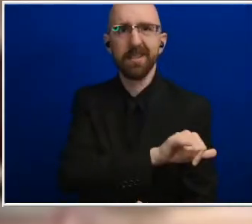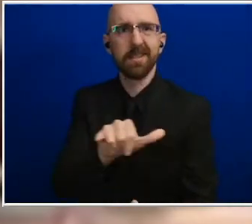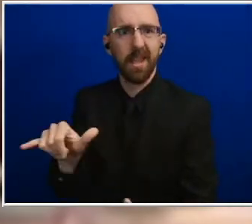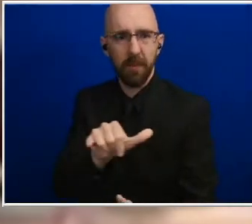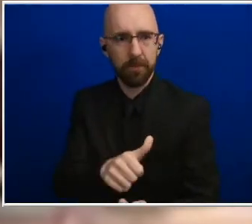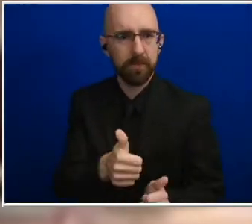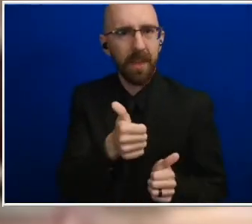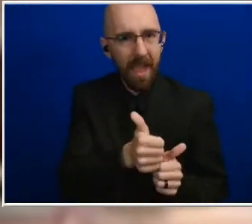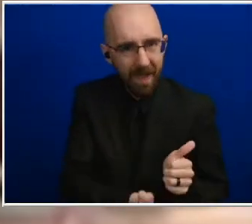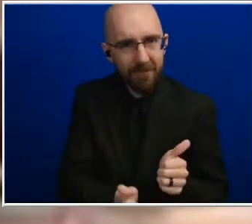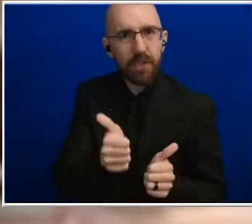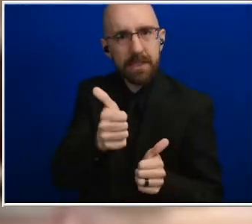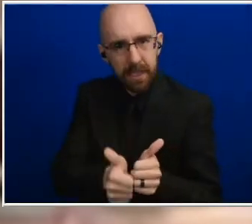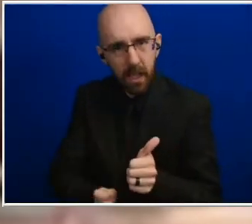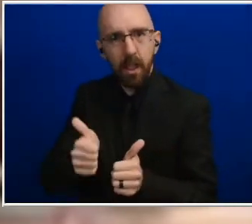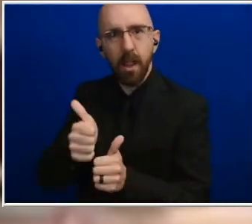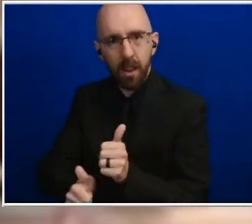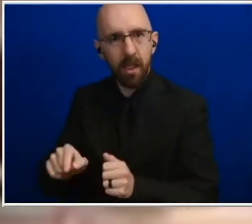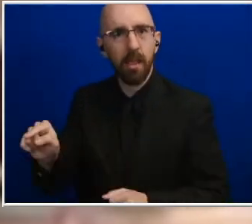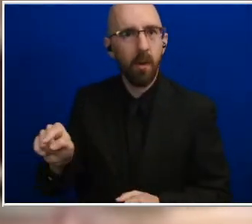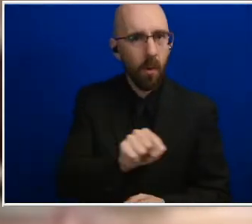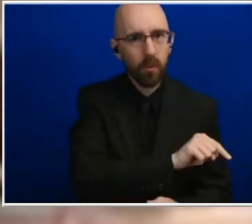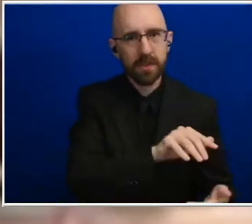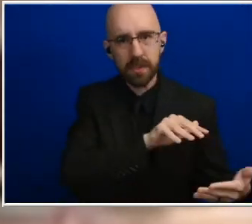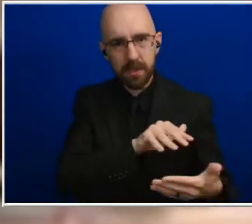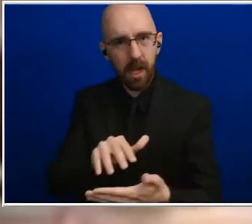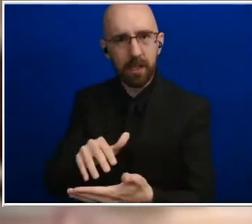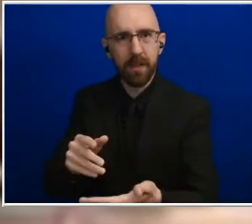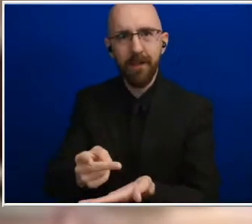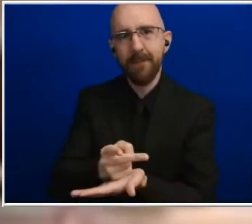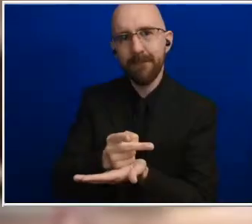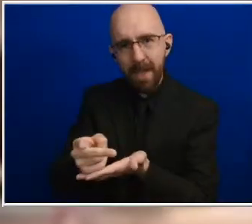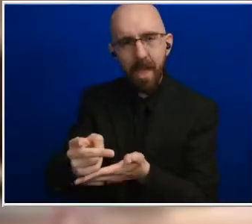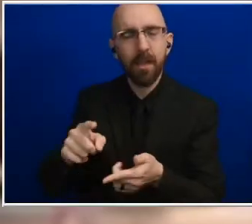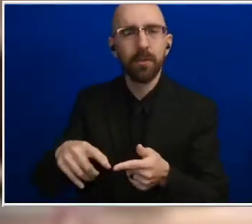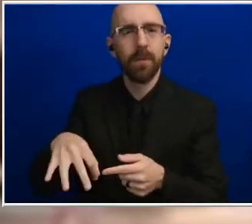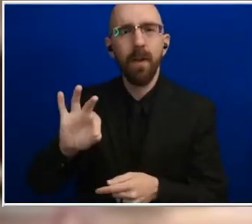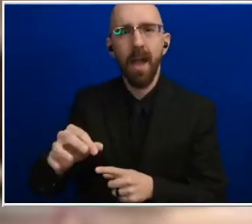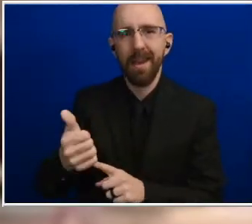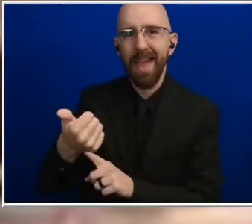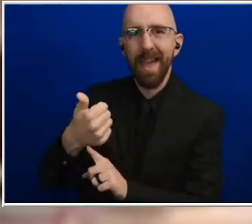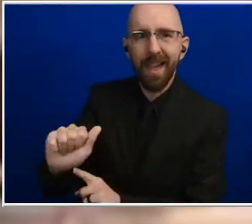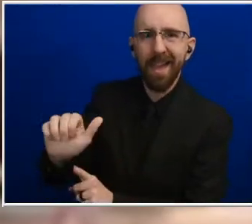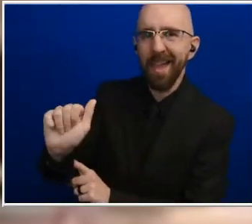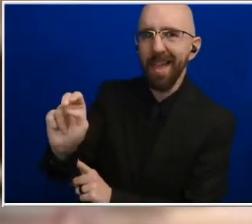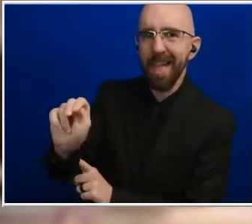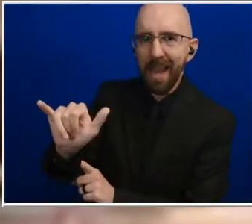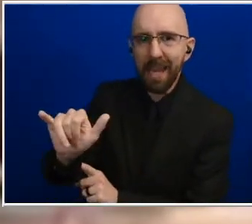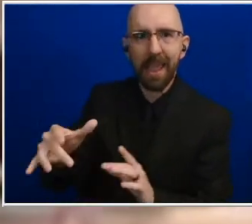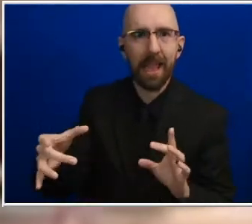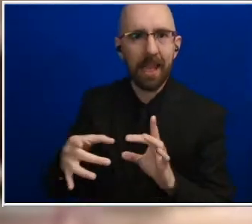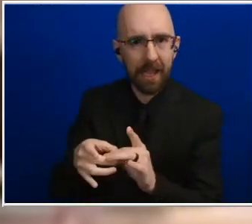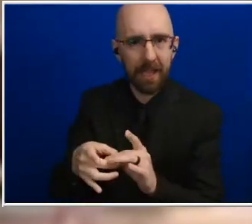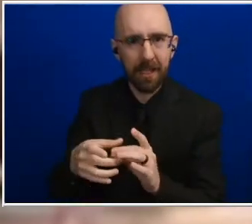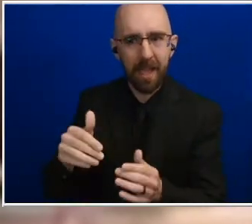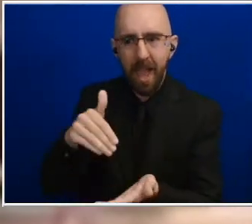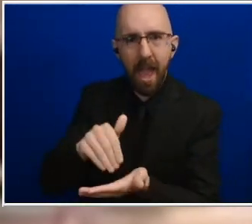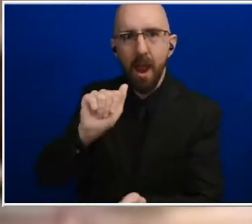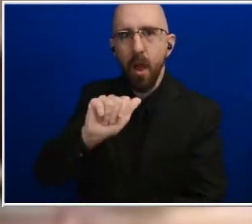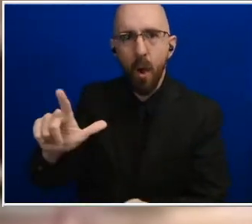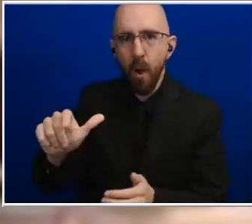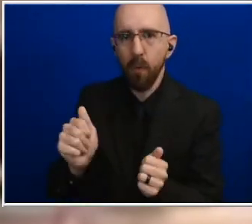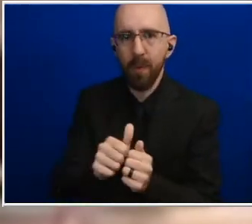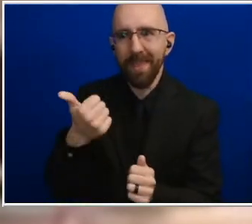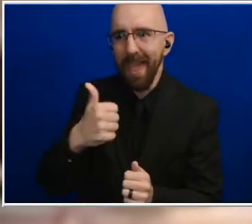one of those studies have failed to find any link whatsoever with any aspect